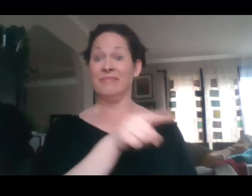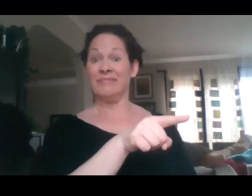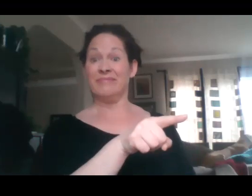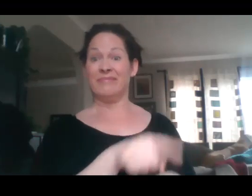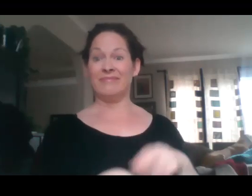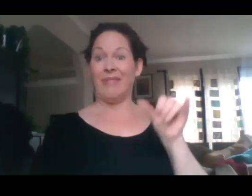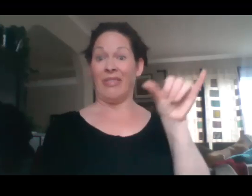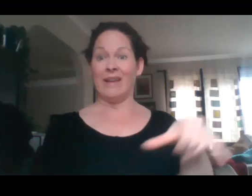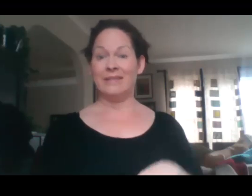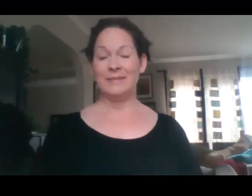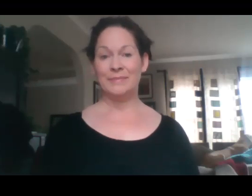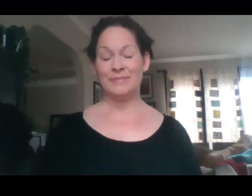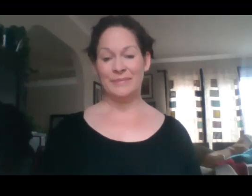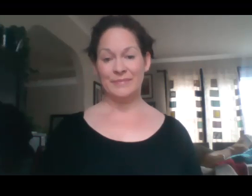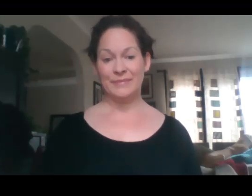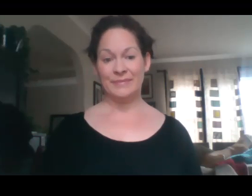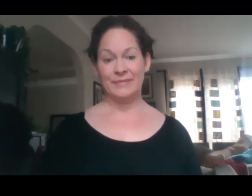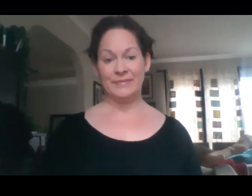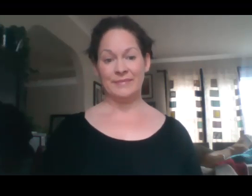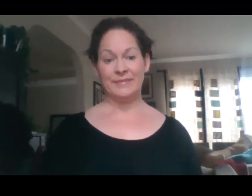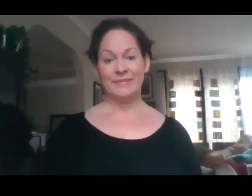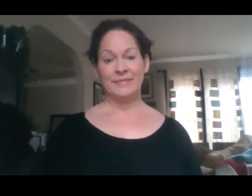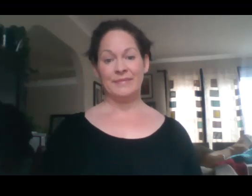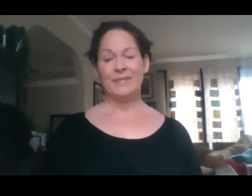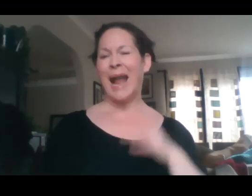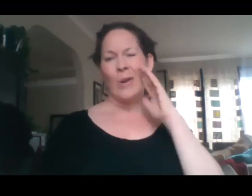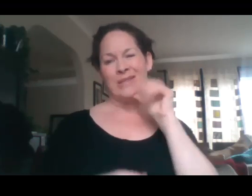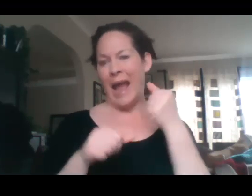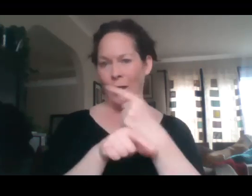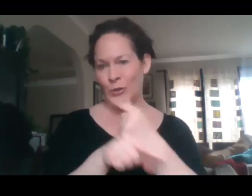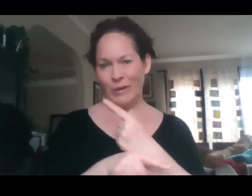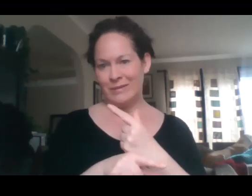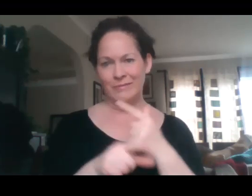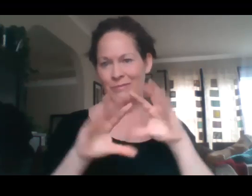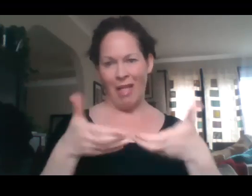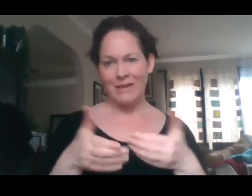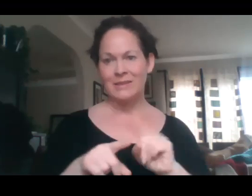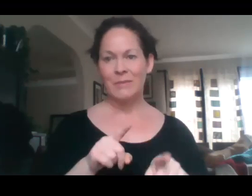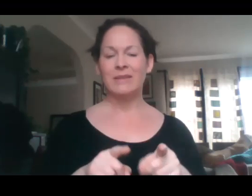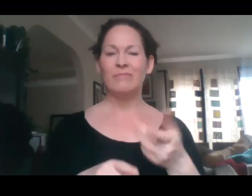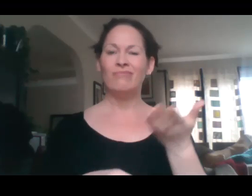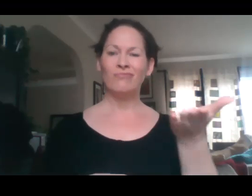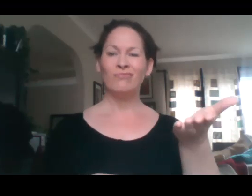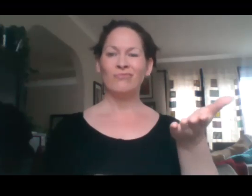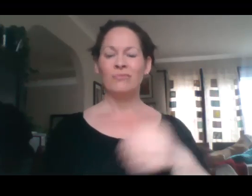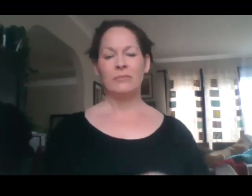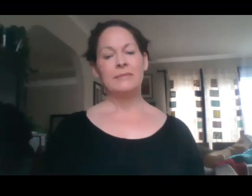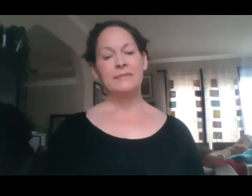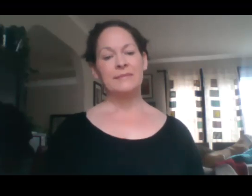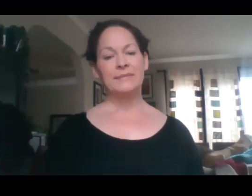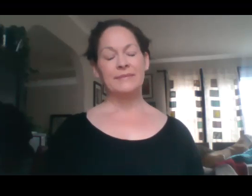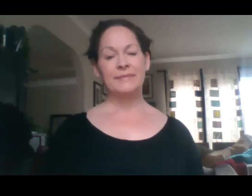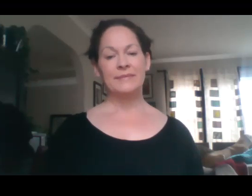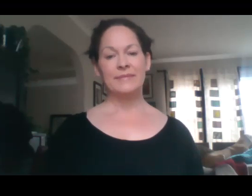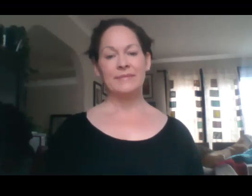algebra, not a functions lesson. But I know a lot of people are used to doing roots with the old symbology.